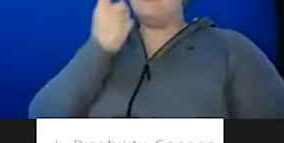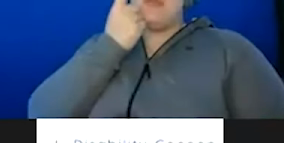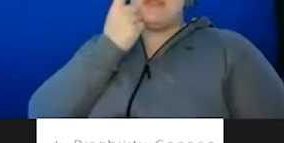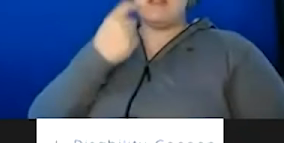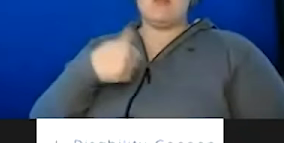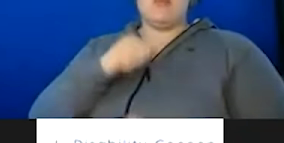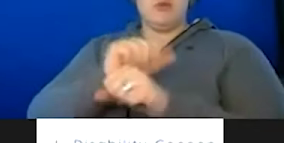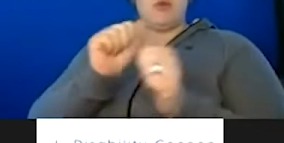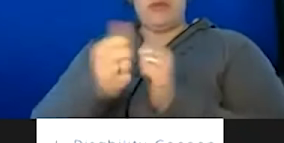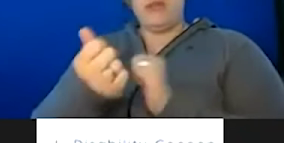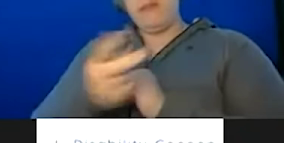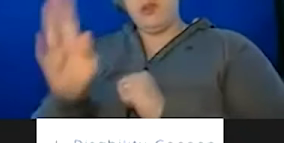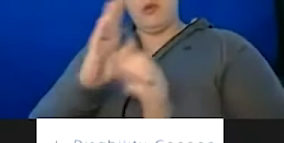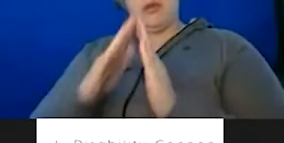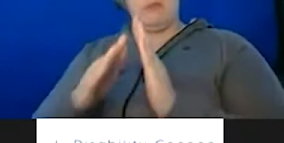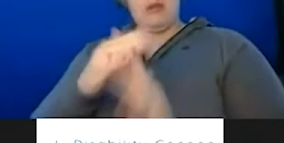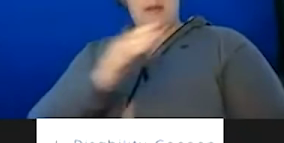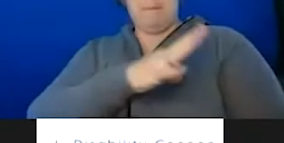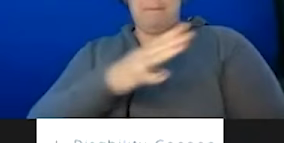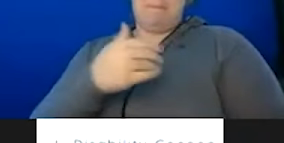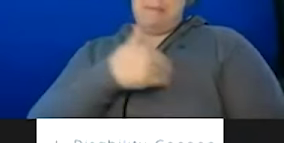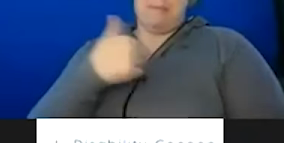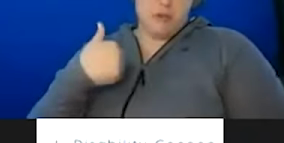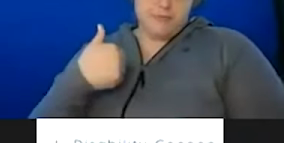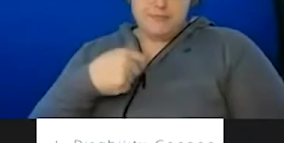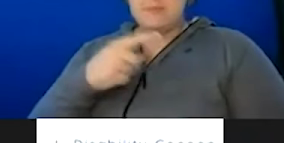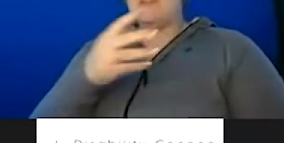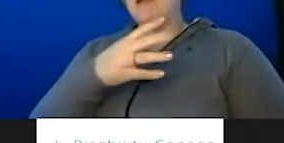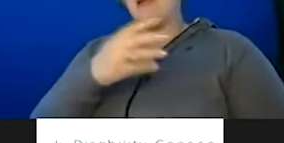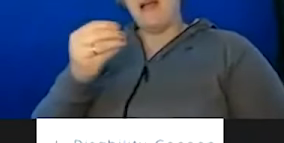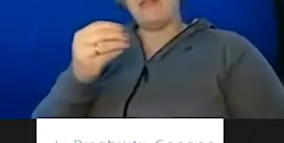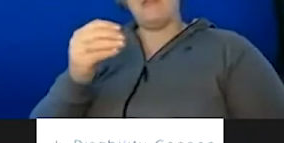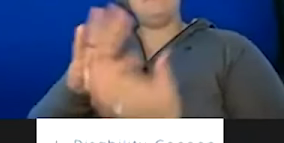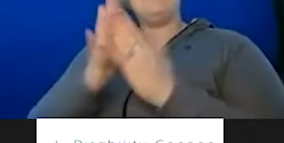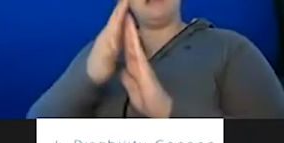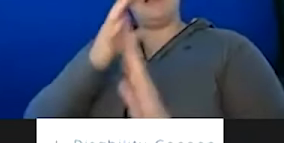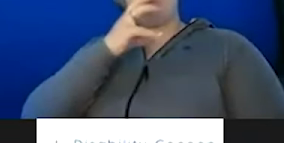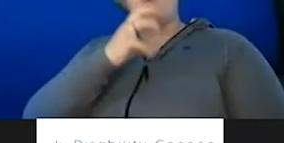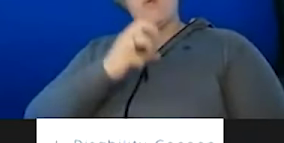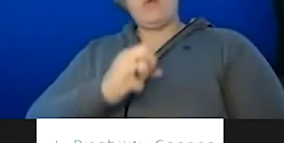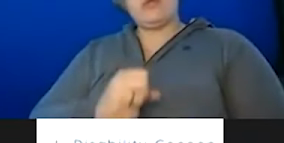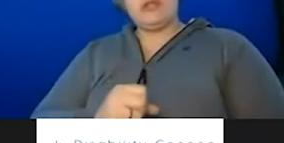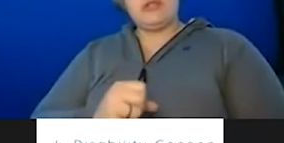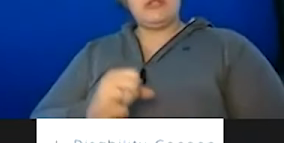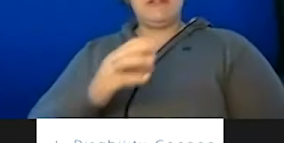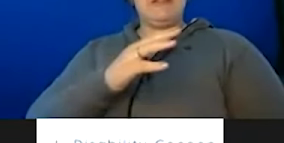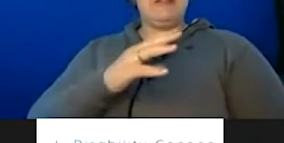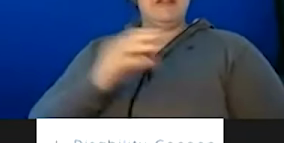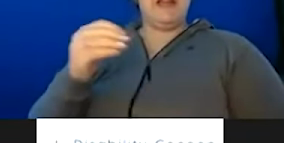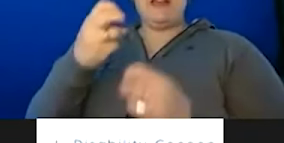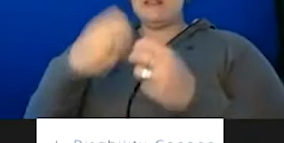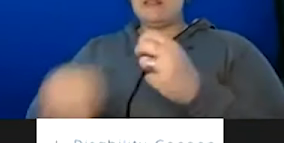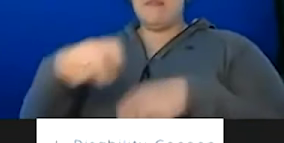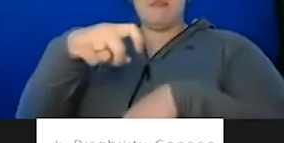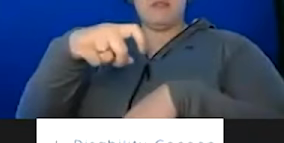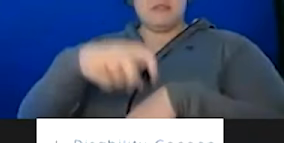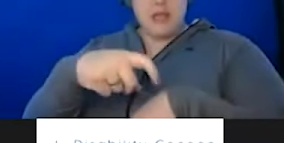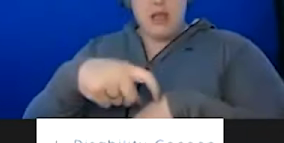they had a difficult time being able to get to their door quickly enough to answer it when somebody was